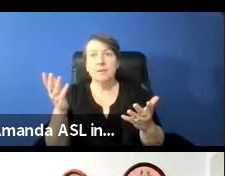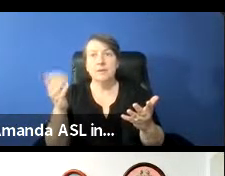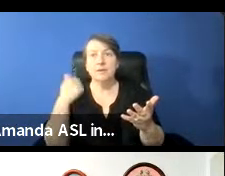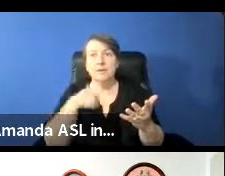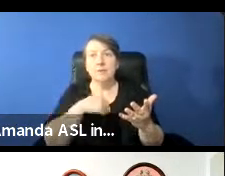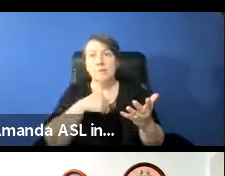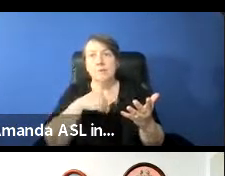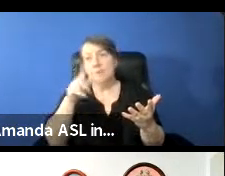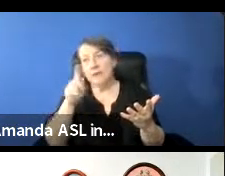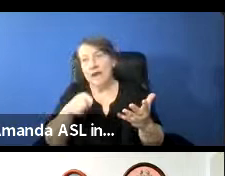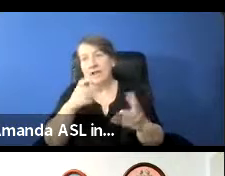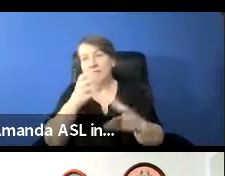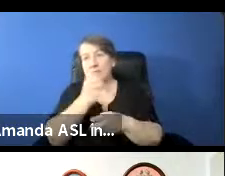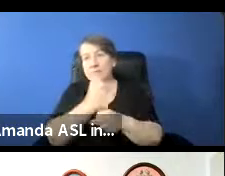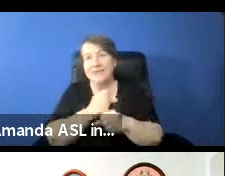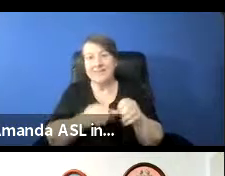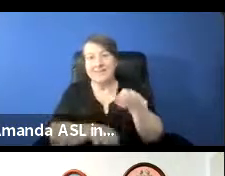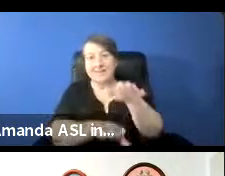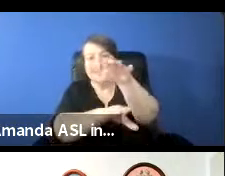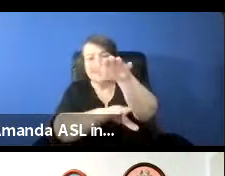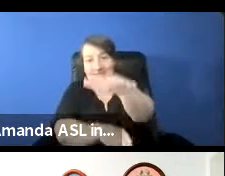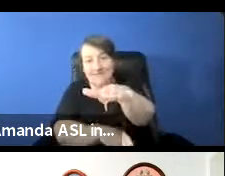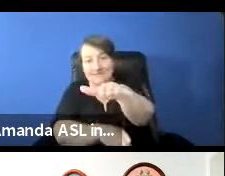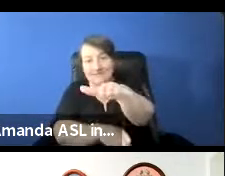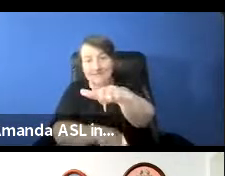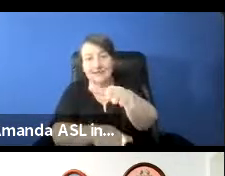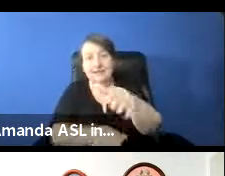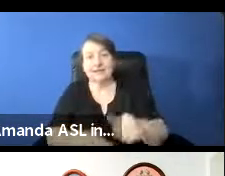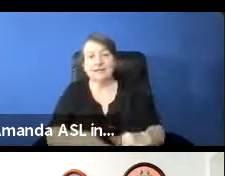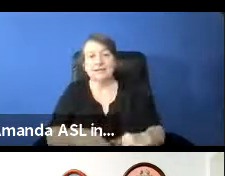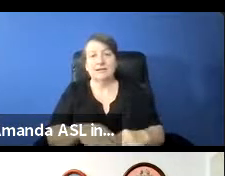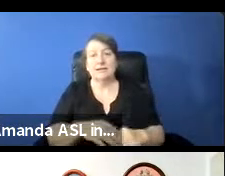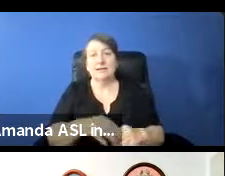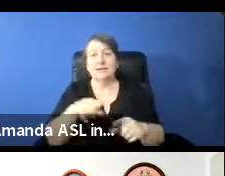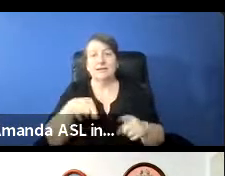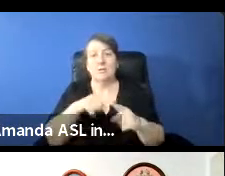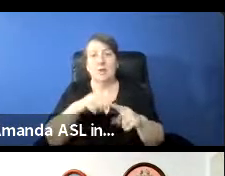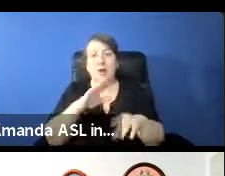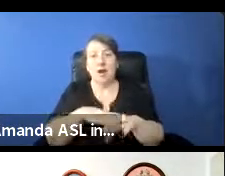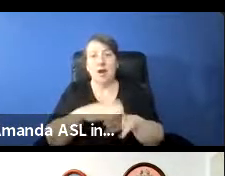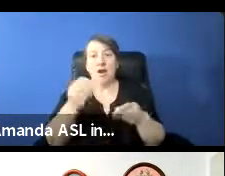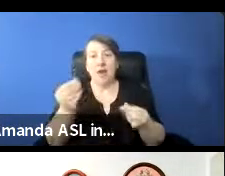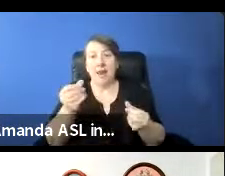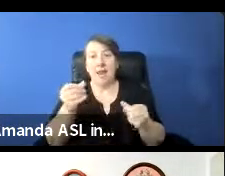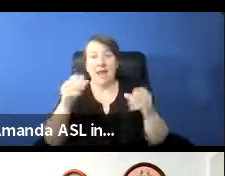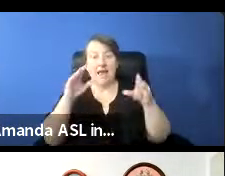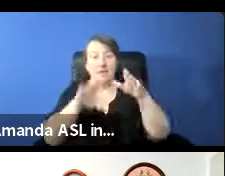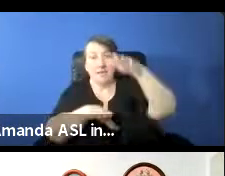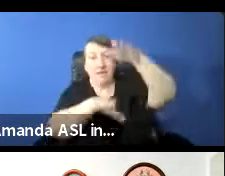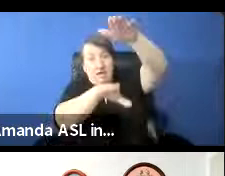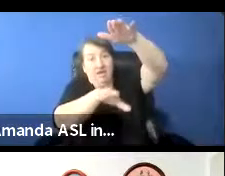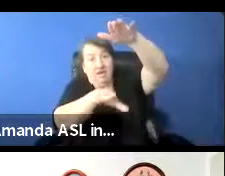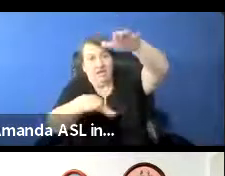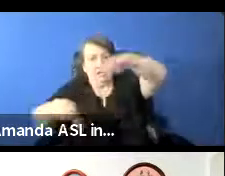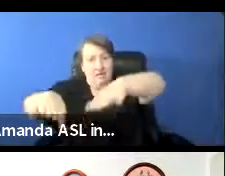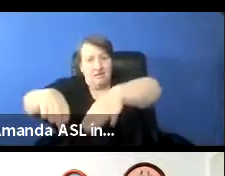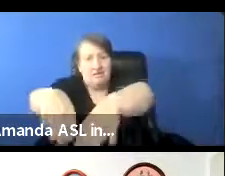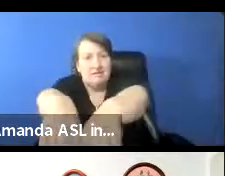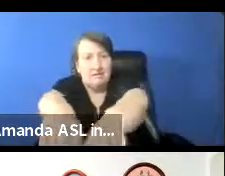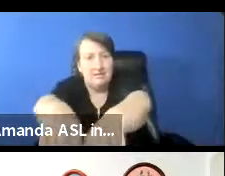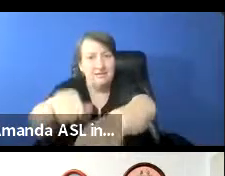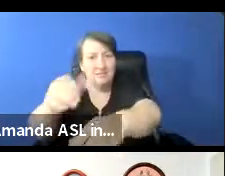get the stacked roadways back to side by side as they get on land on both sides of it. But the benefit is